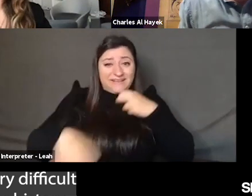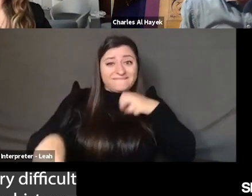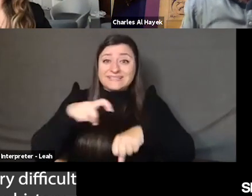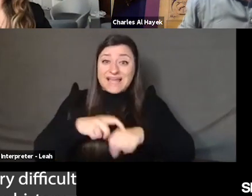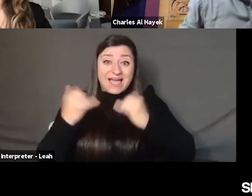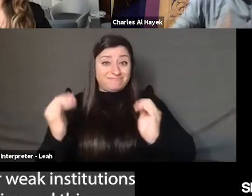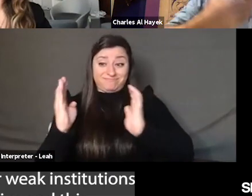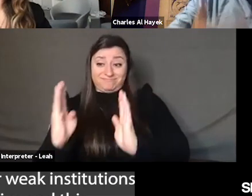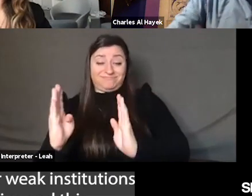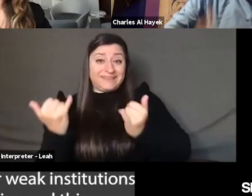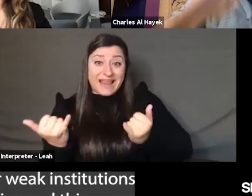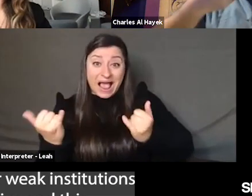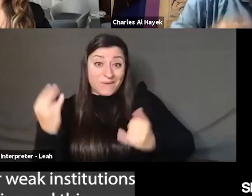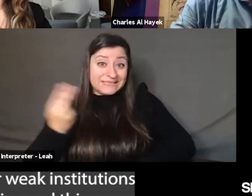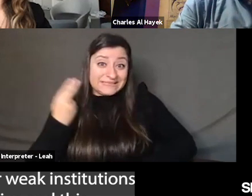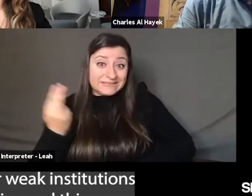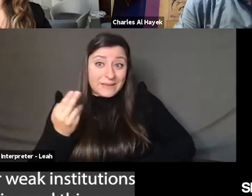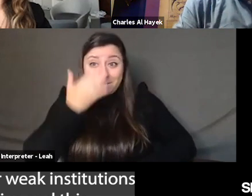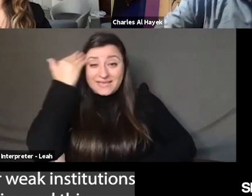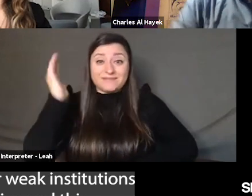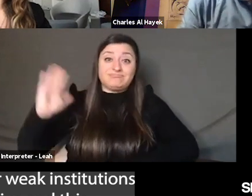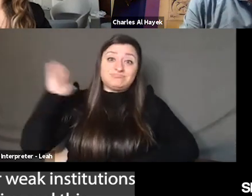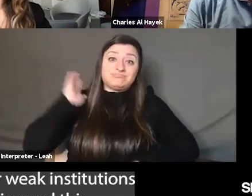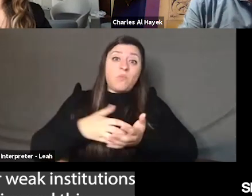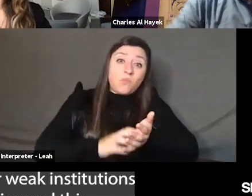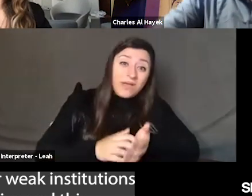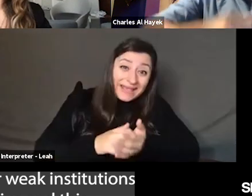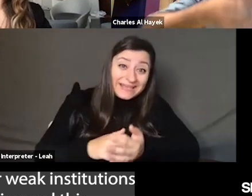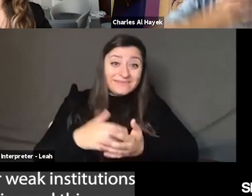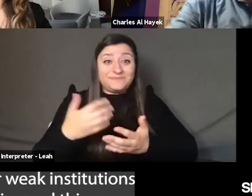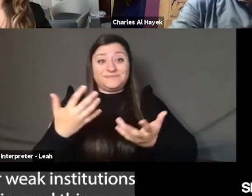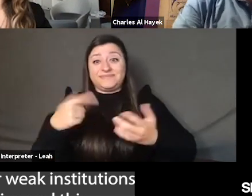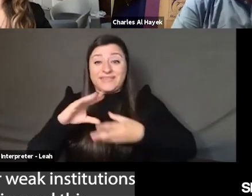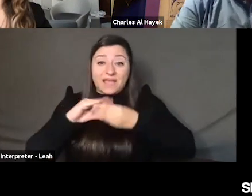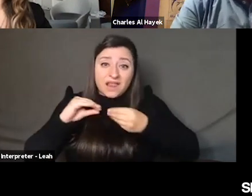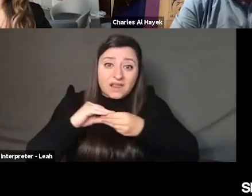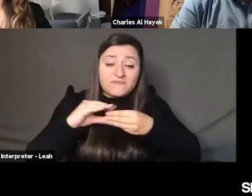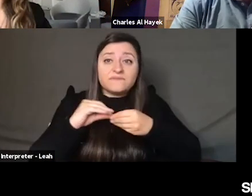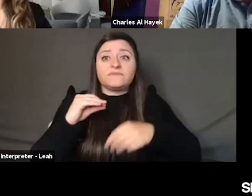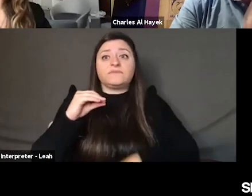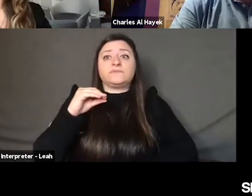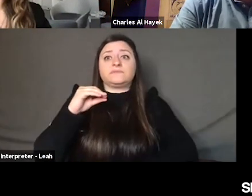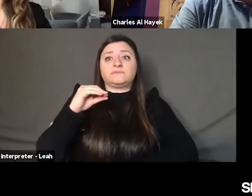our history, where because of our weak institutions and this narrative and this